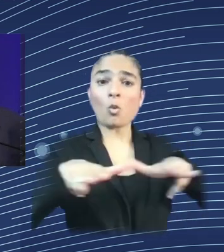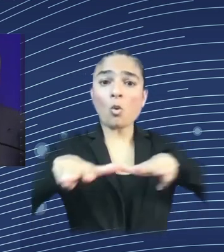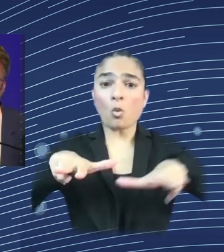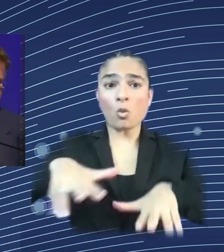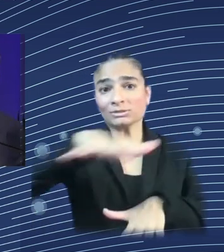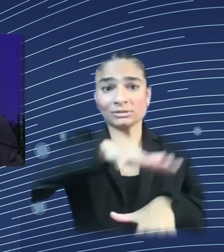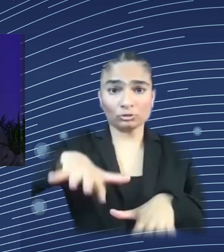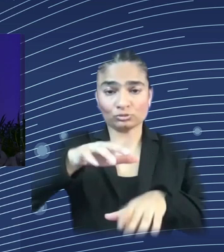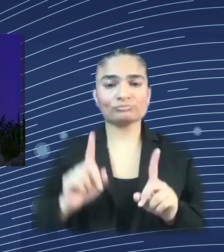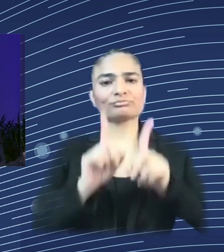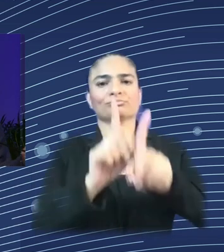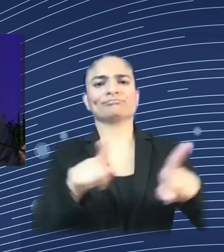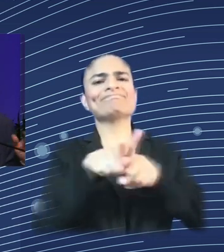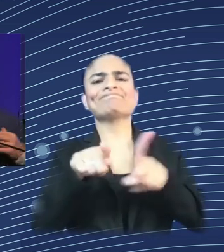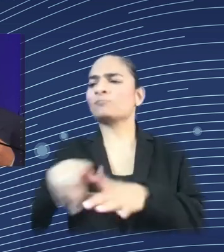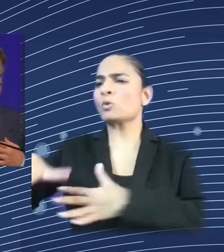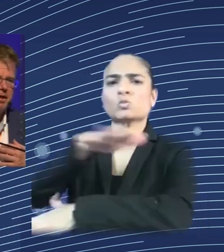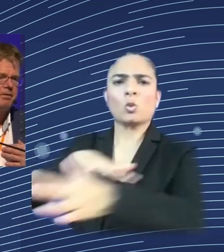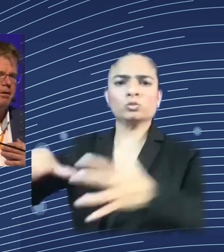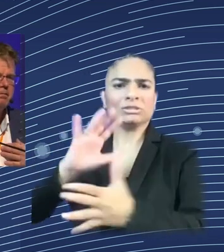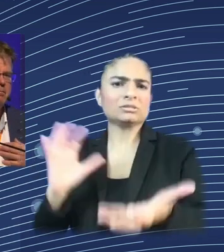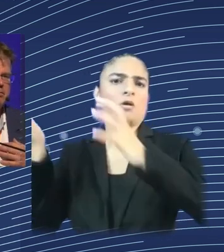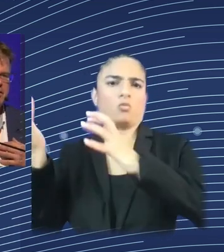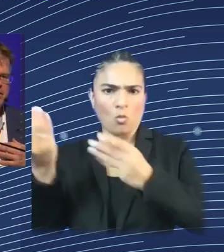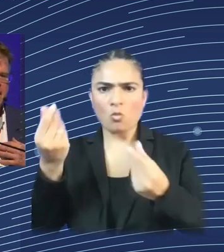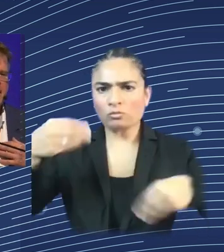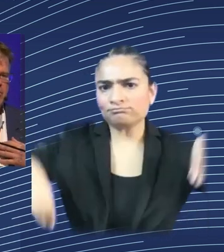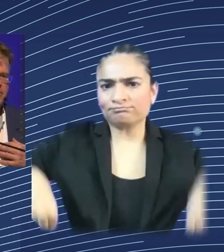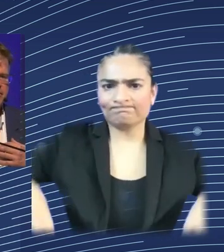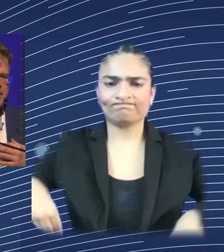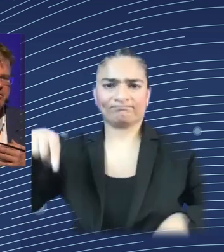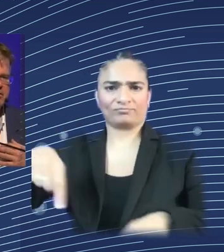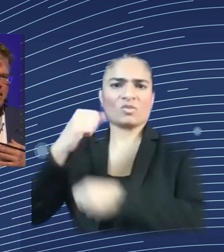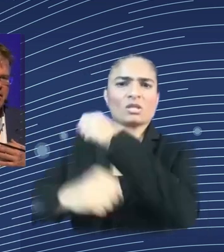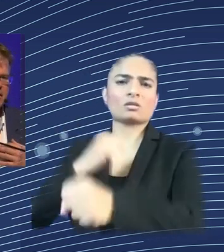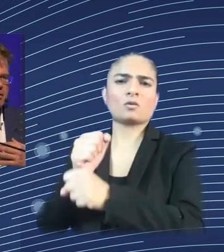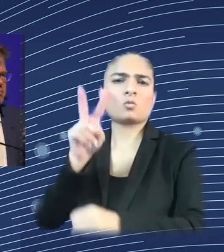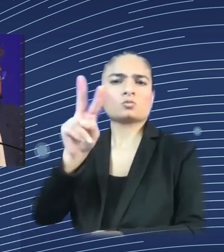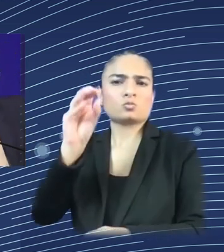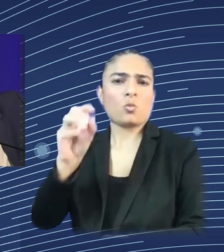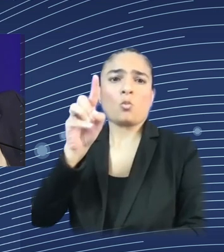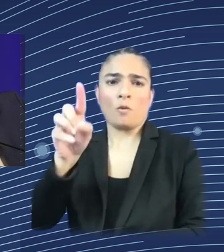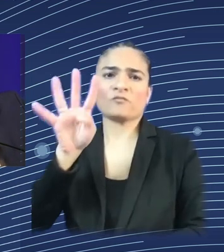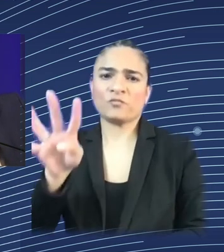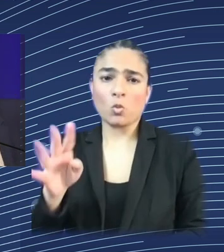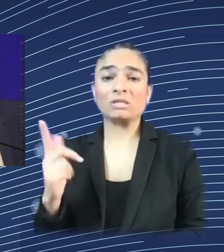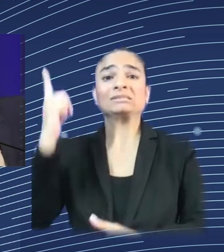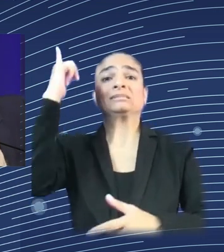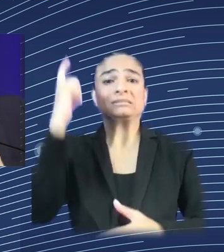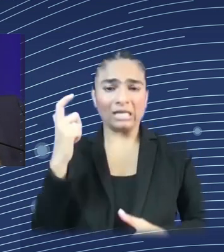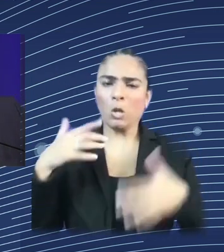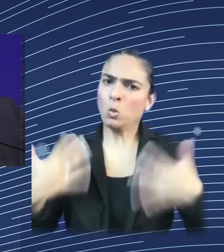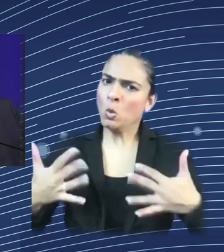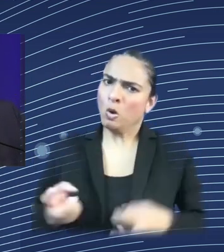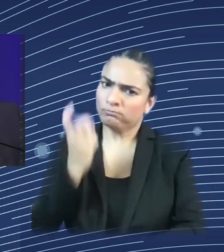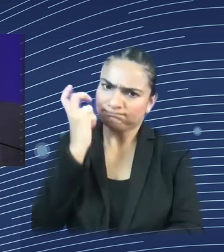the inspector said, yeah, but sorry, we know it better. Sorry, but I am on the fields. Those in Brussels, I'm of